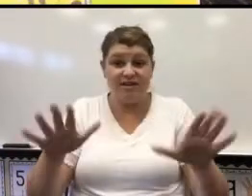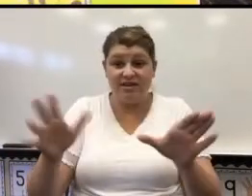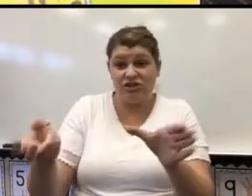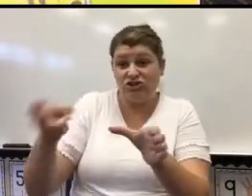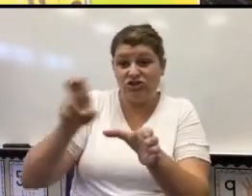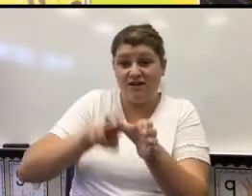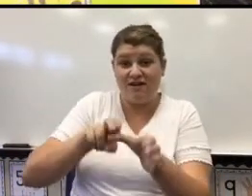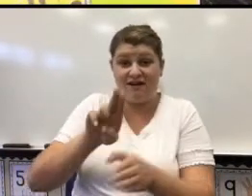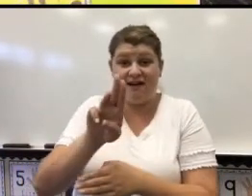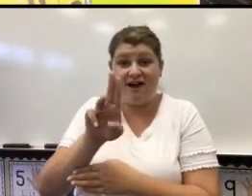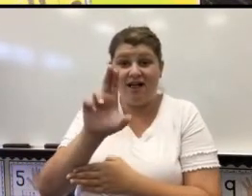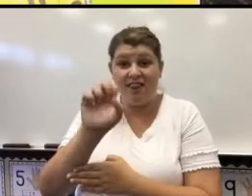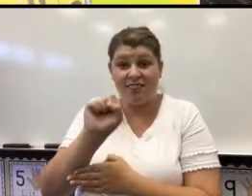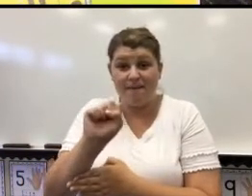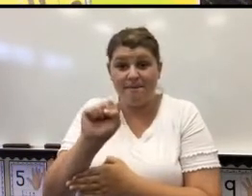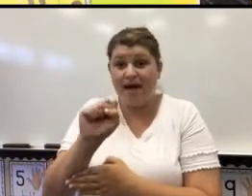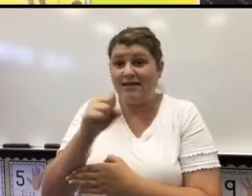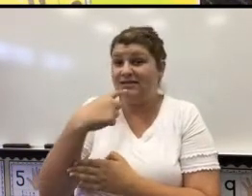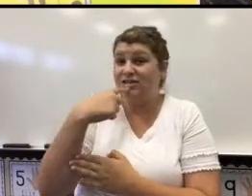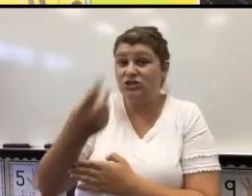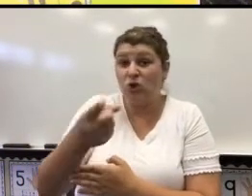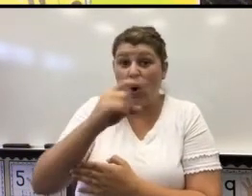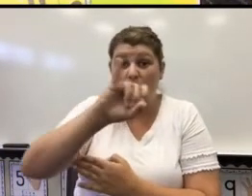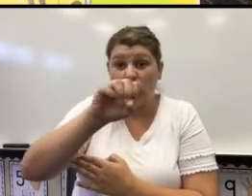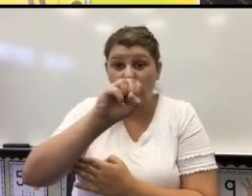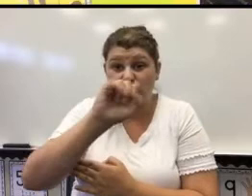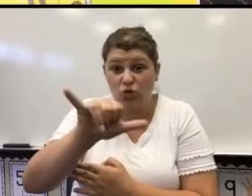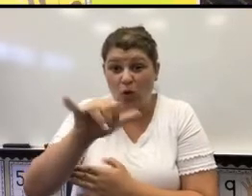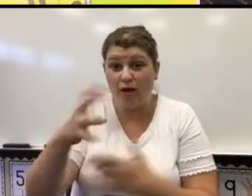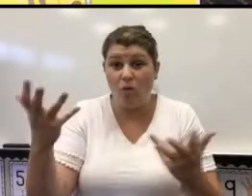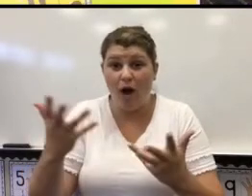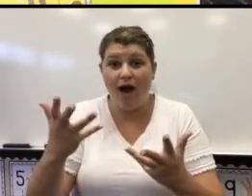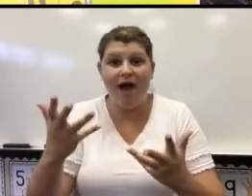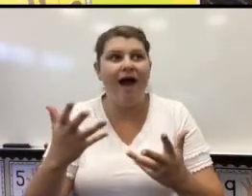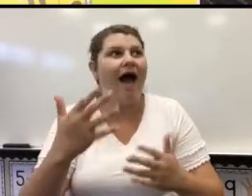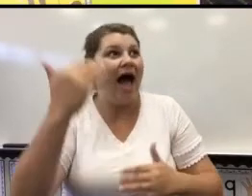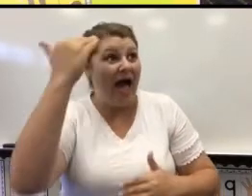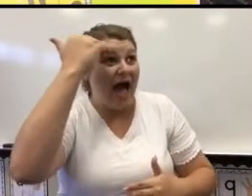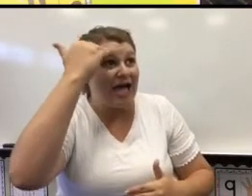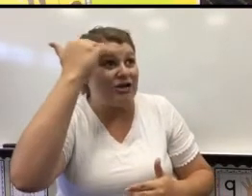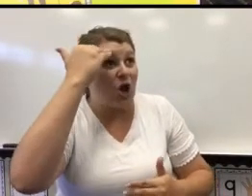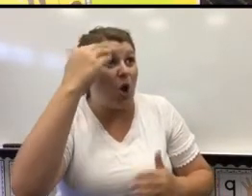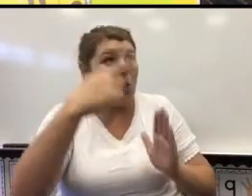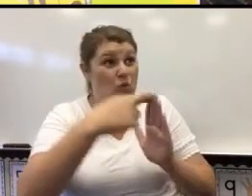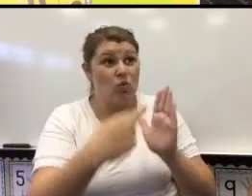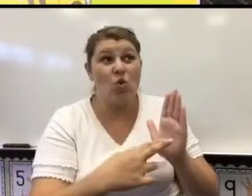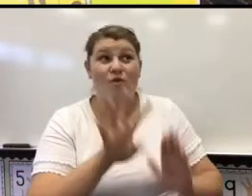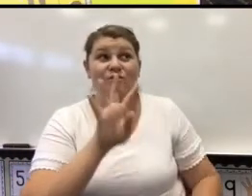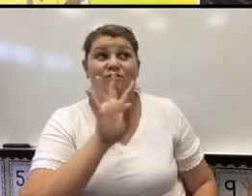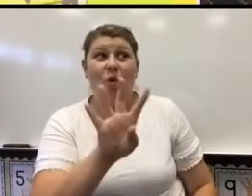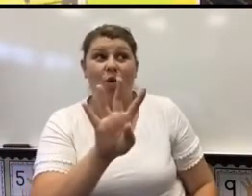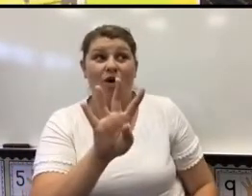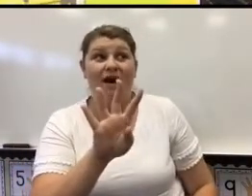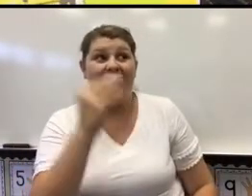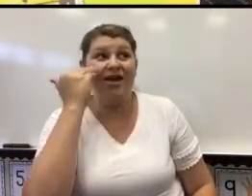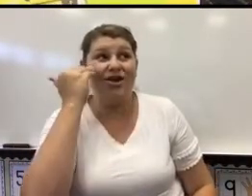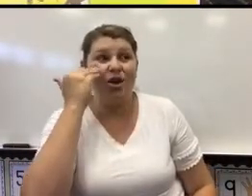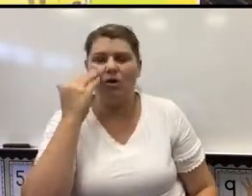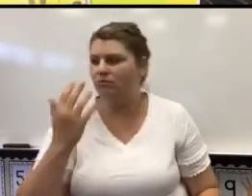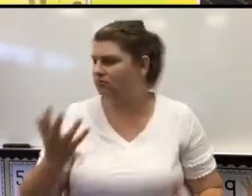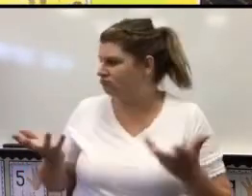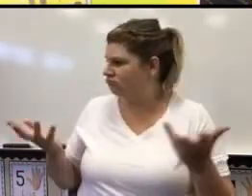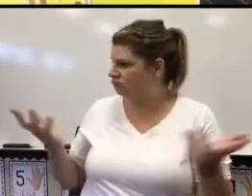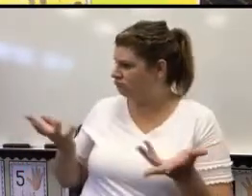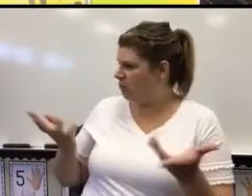walked on the bus that afternoon with a big smile on his face, he told Joy that he knew the next